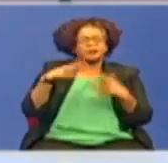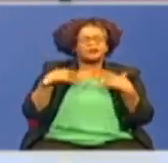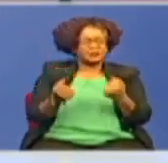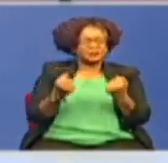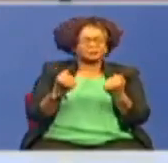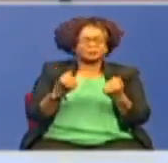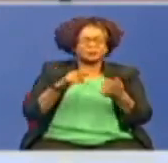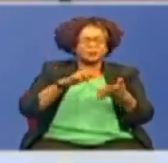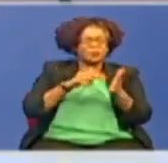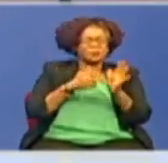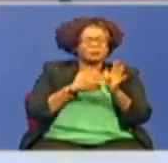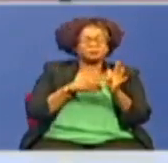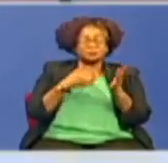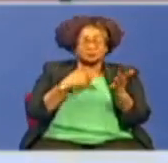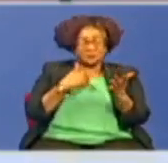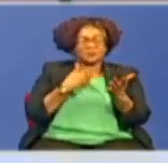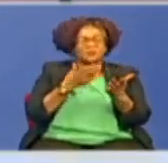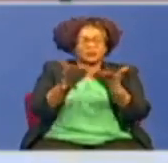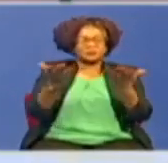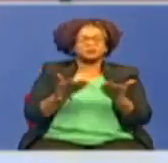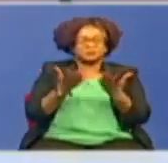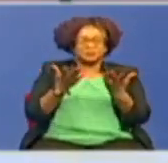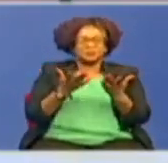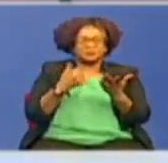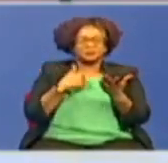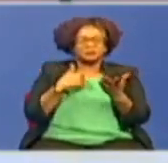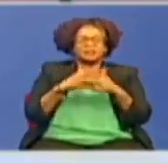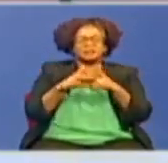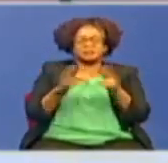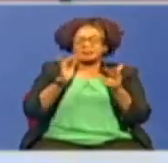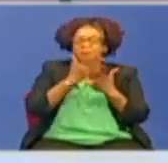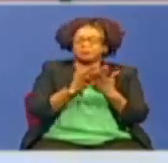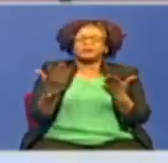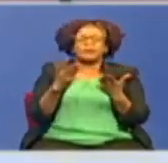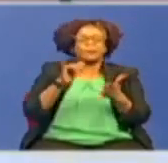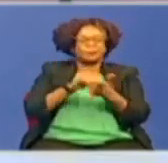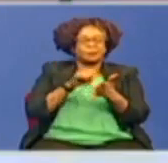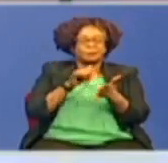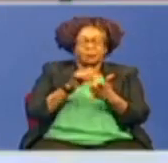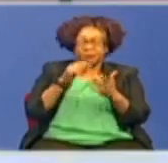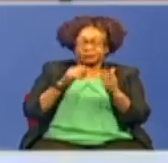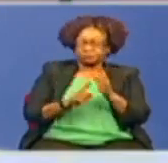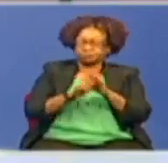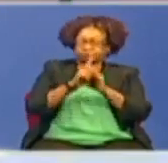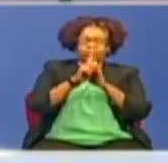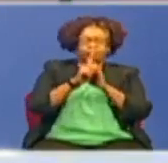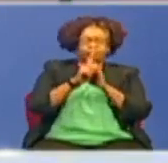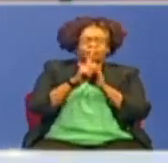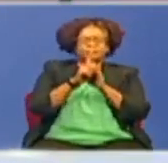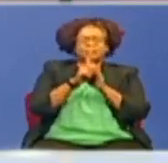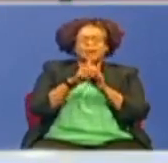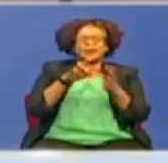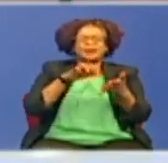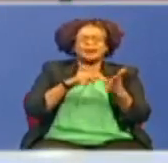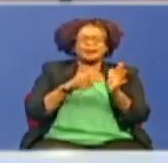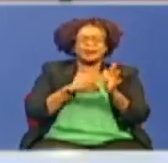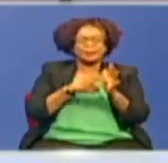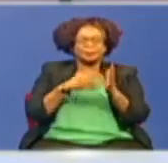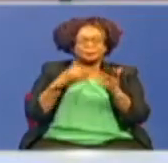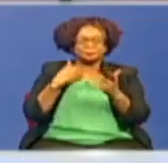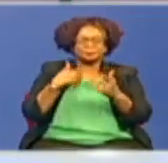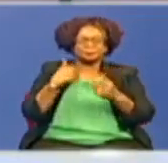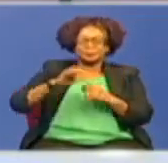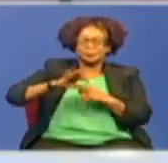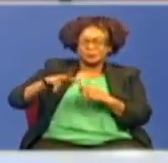to facilitate procurement of personal protective equipment at inflated costs. He told Parliament's Health